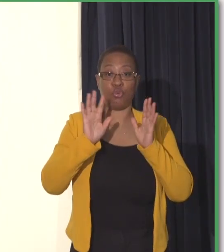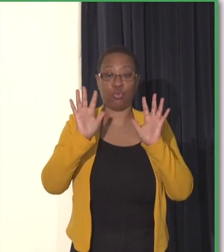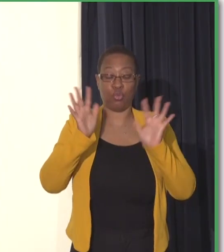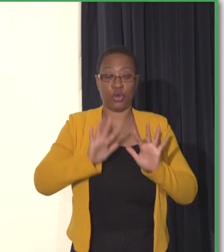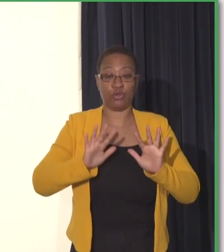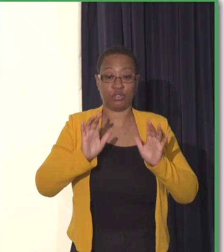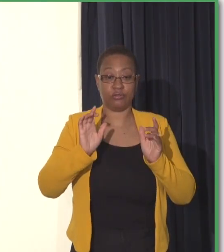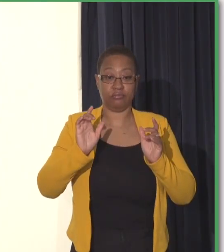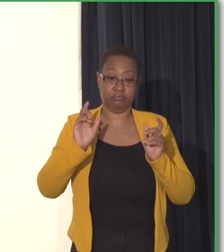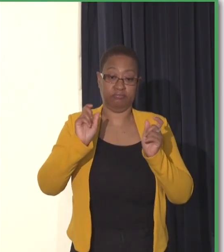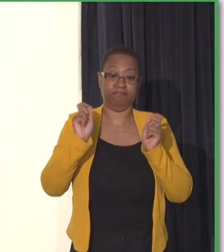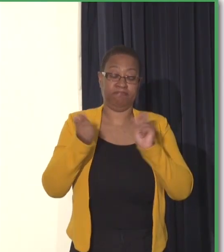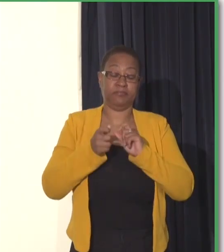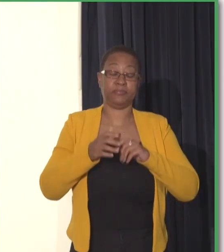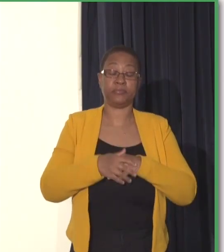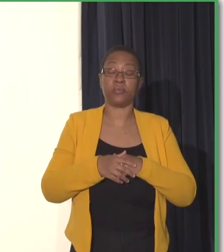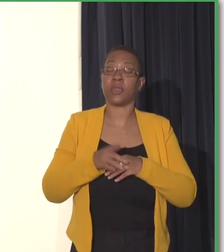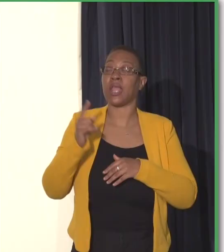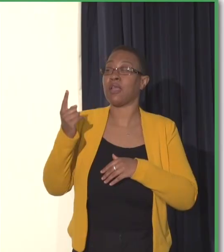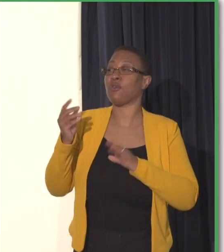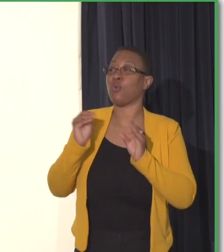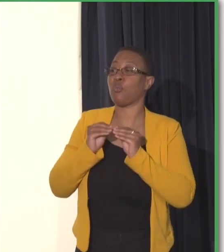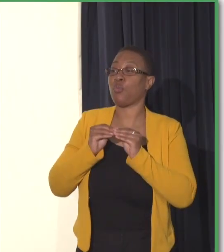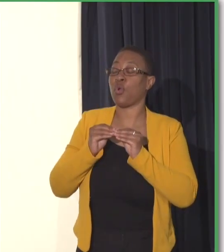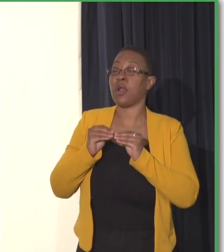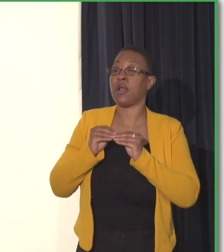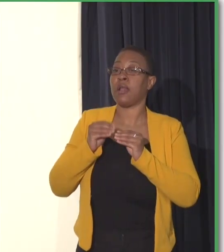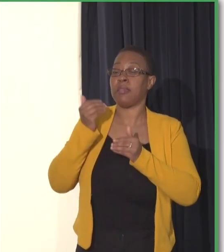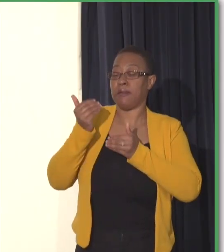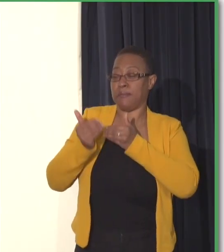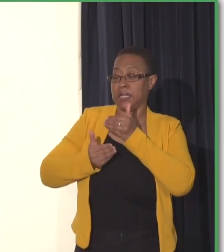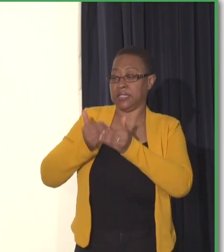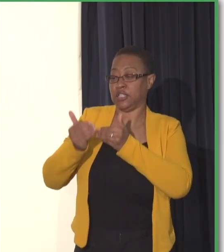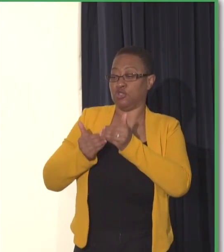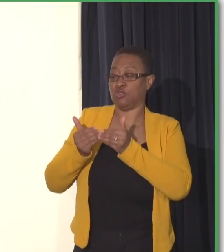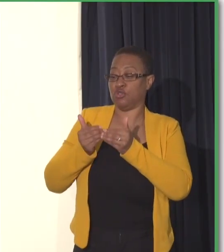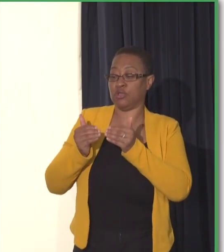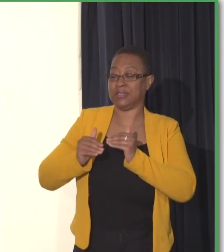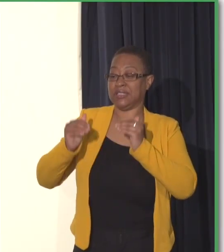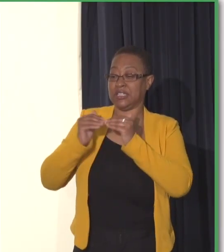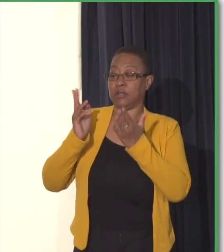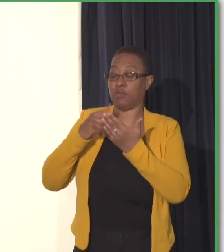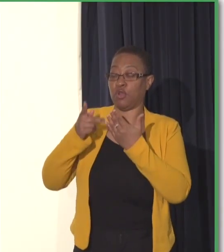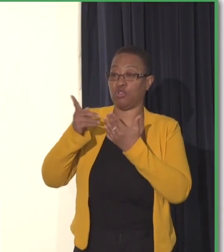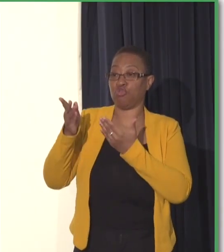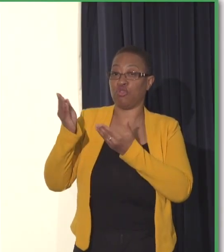the procedural justice program that you facilitate,